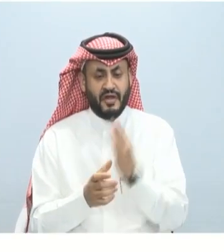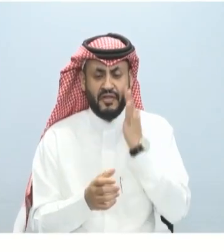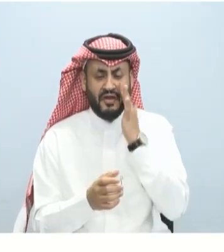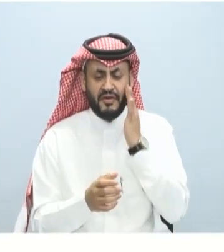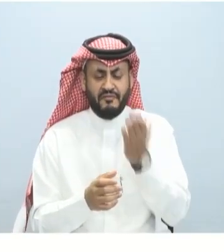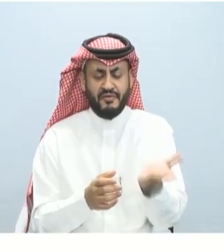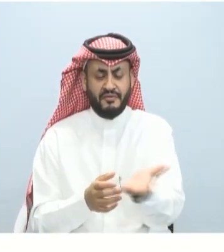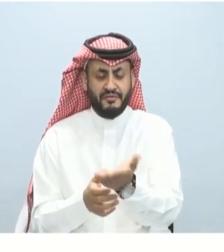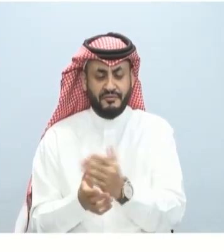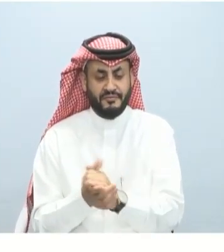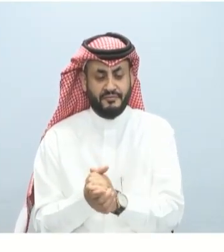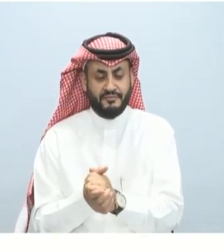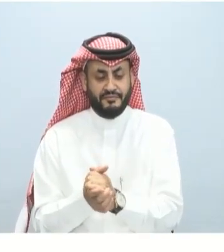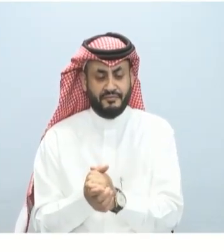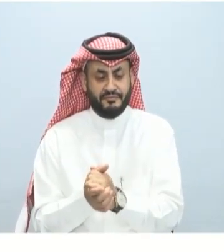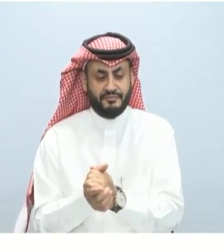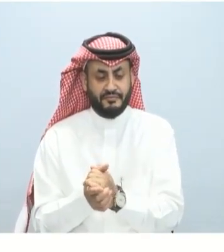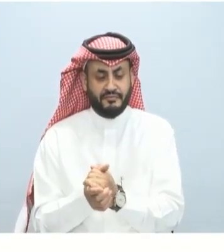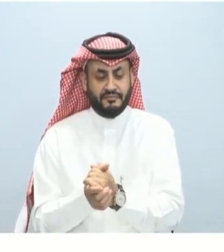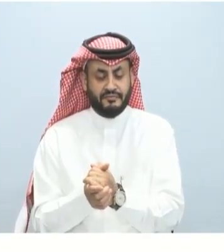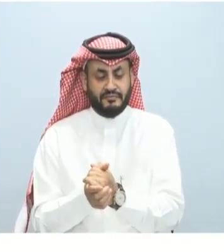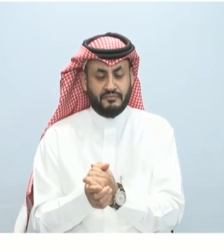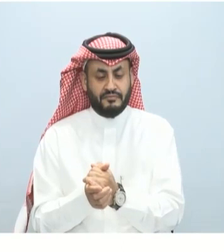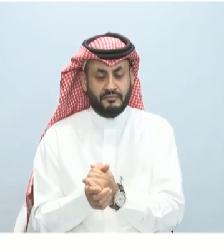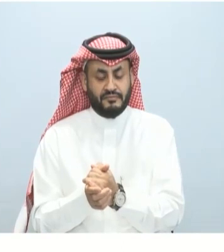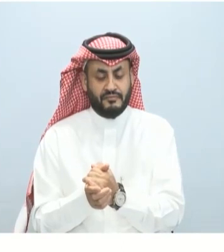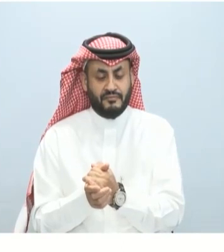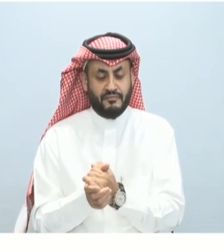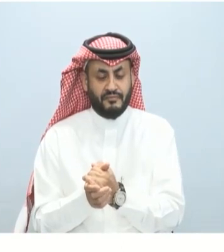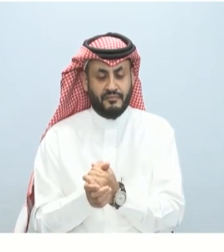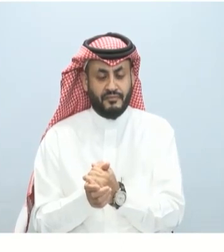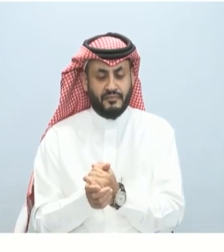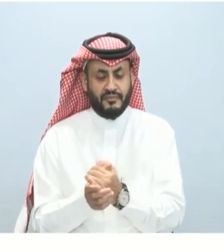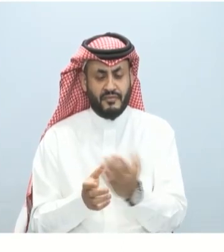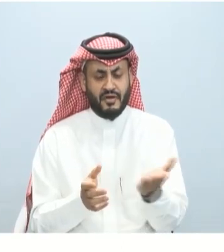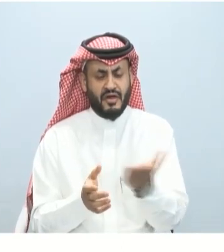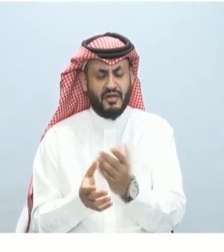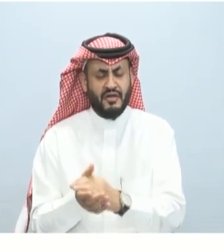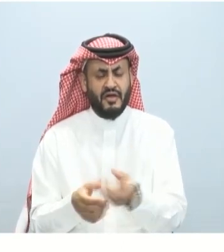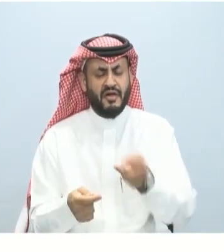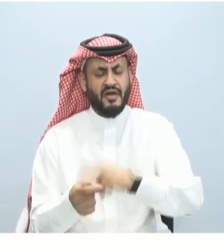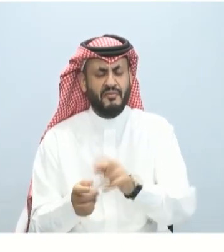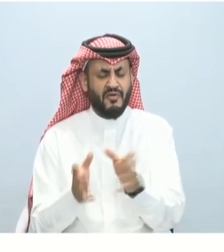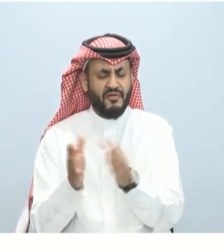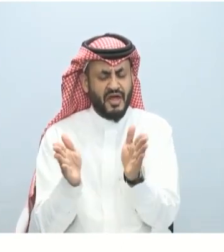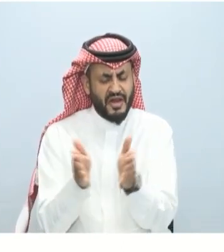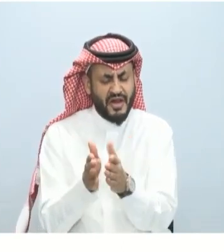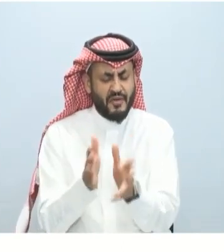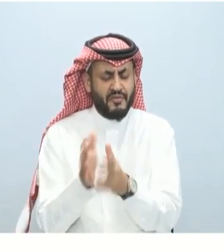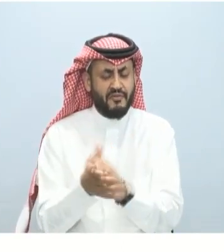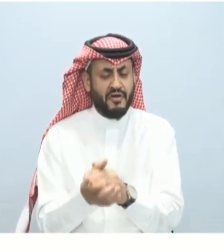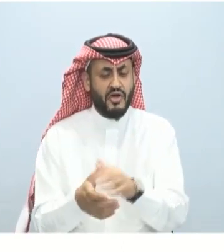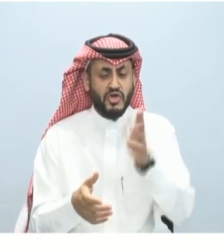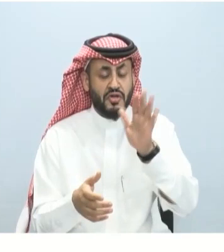the serious yet real tone of life in drama is appealing, and yet to the end of the movie, I